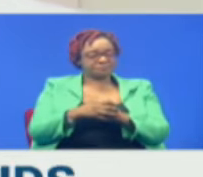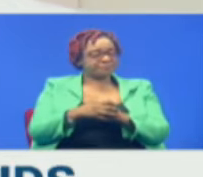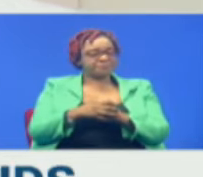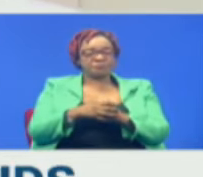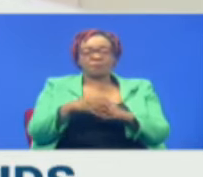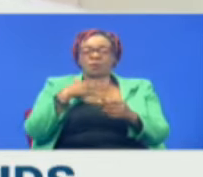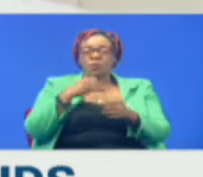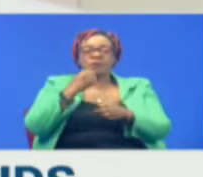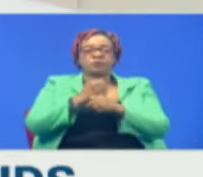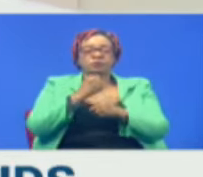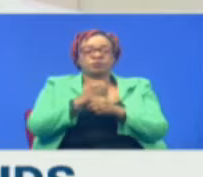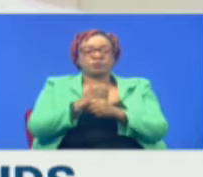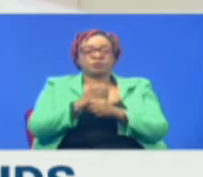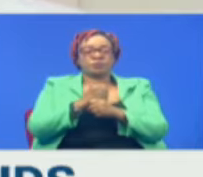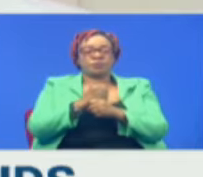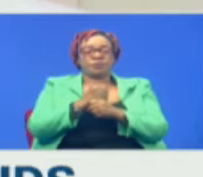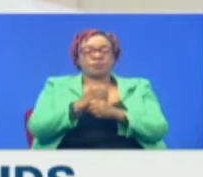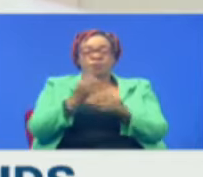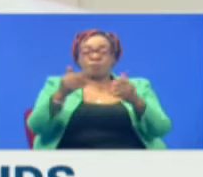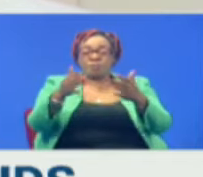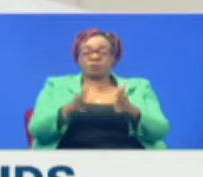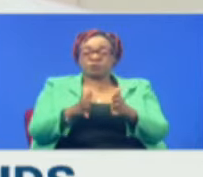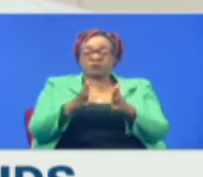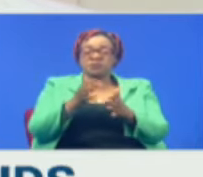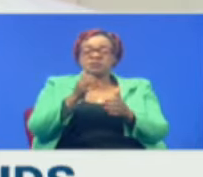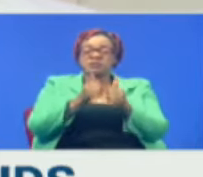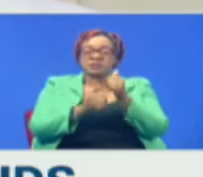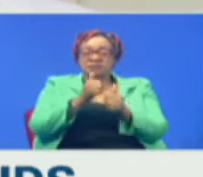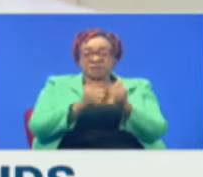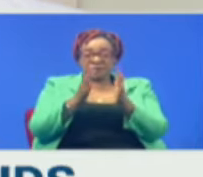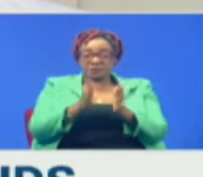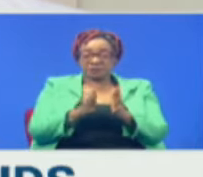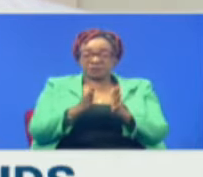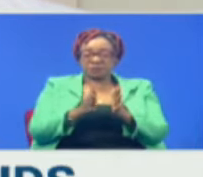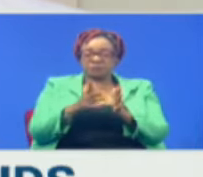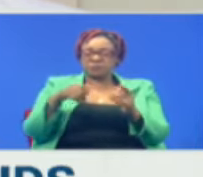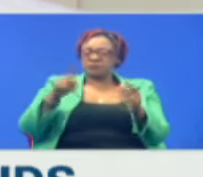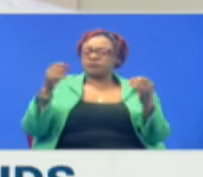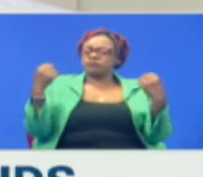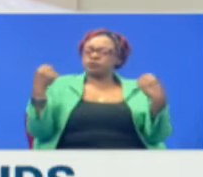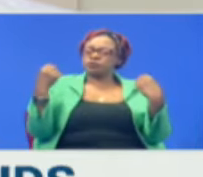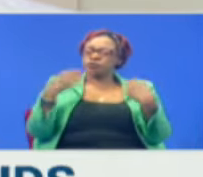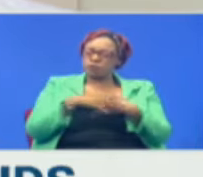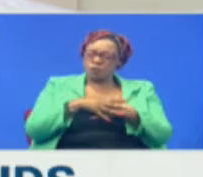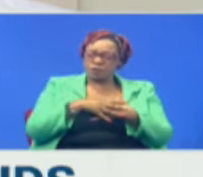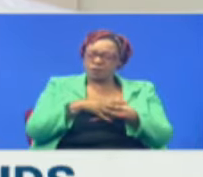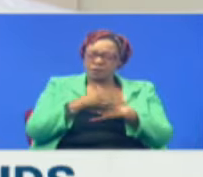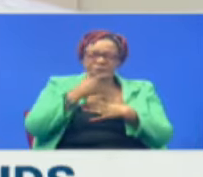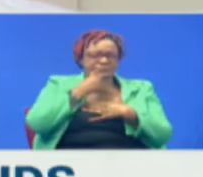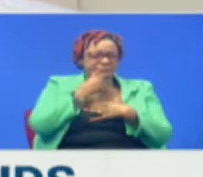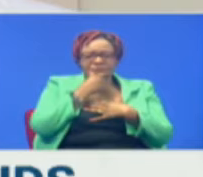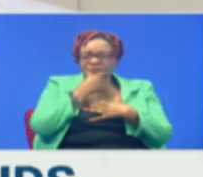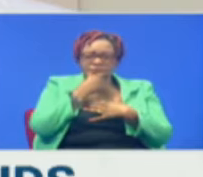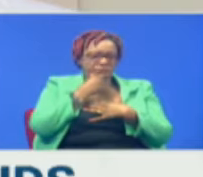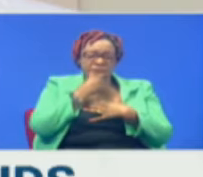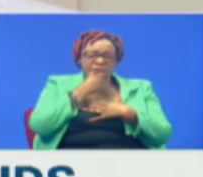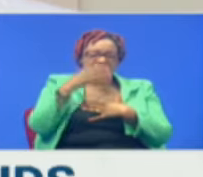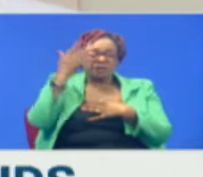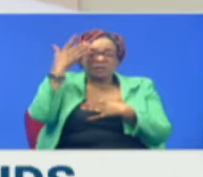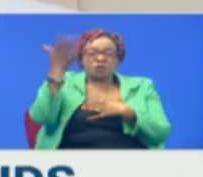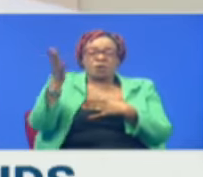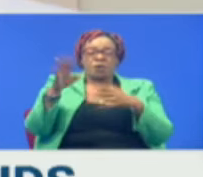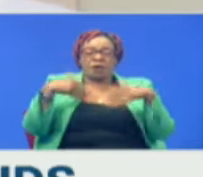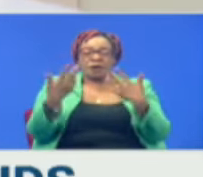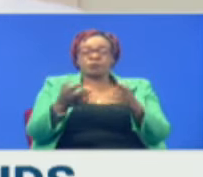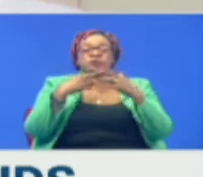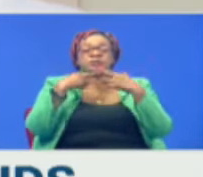do mortuary science, or I want to become a mortician. He was shocked at first and he was very hesitant. He didn't know how to respond then,